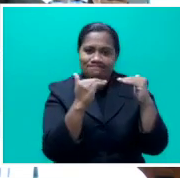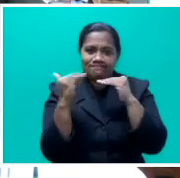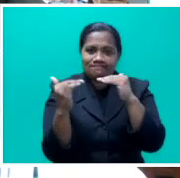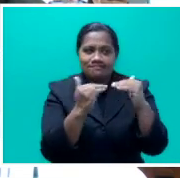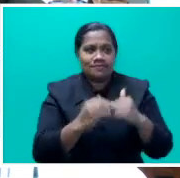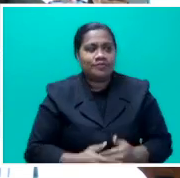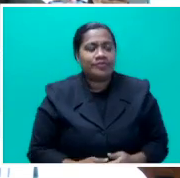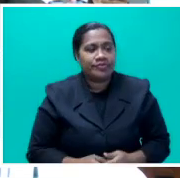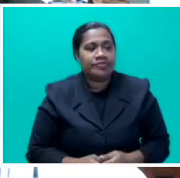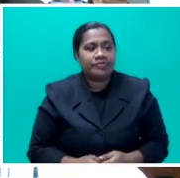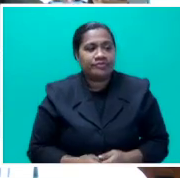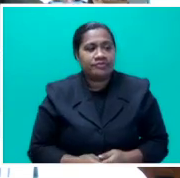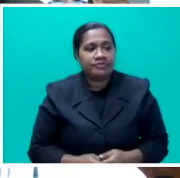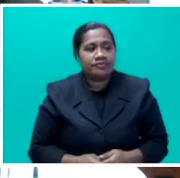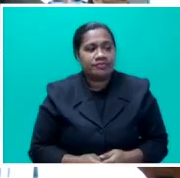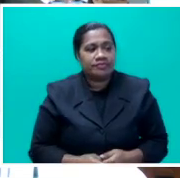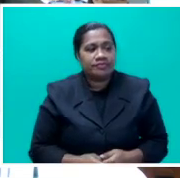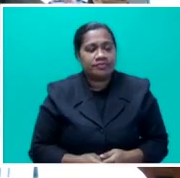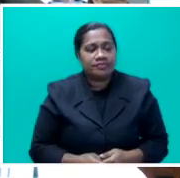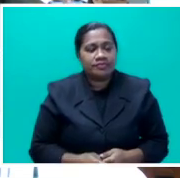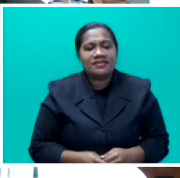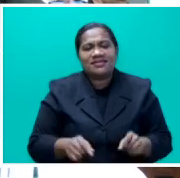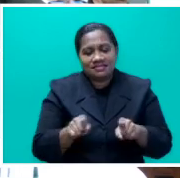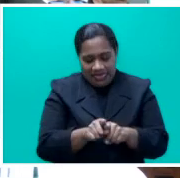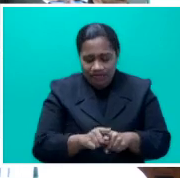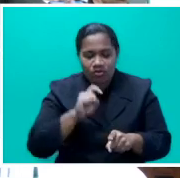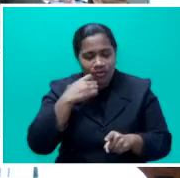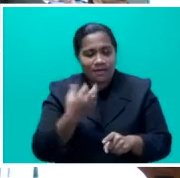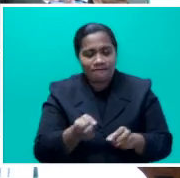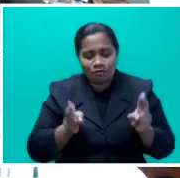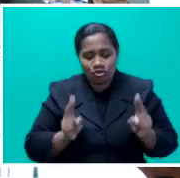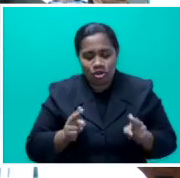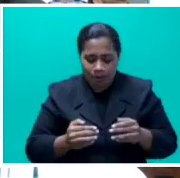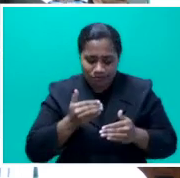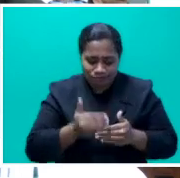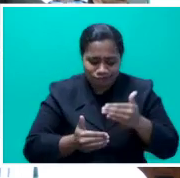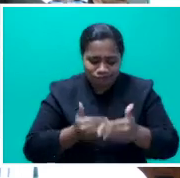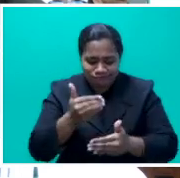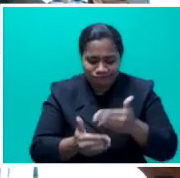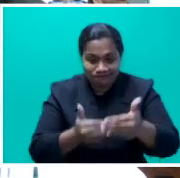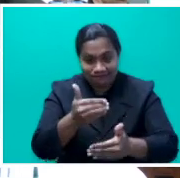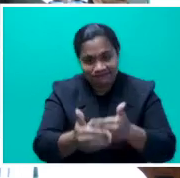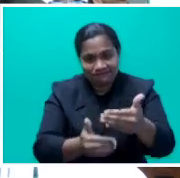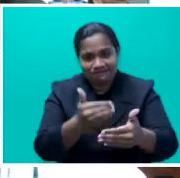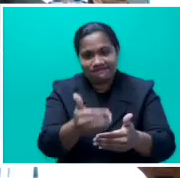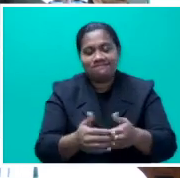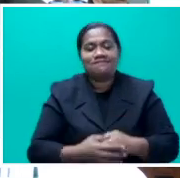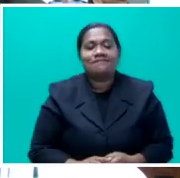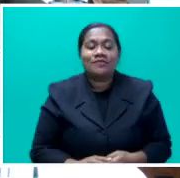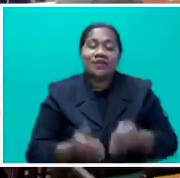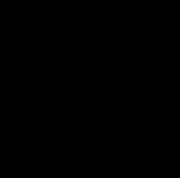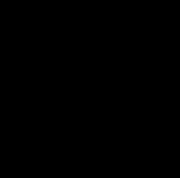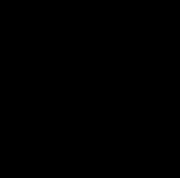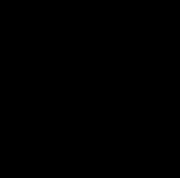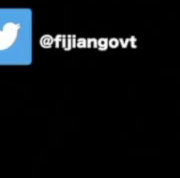offenders through the normal processes and the justice system in place, Mr. Speaker. Thank you.